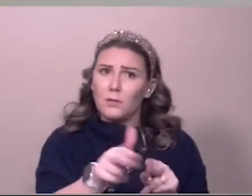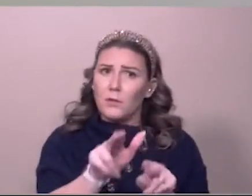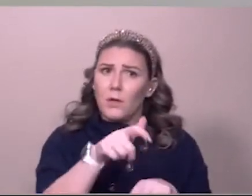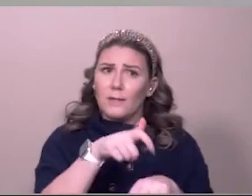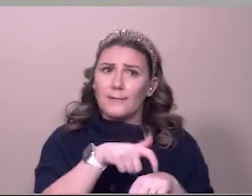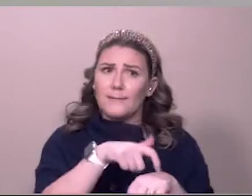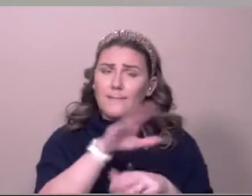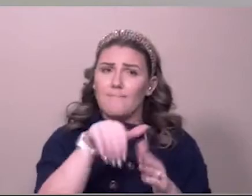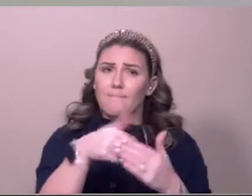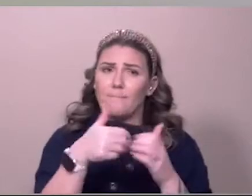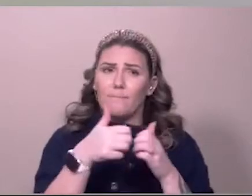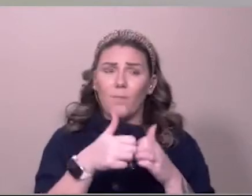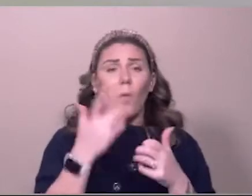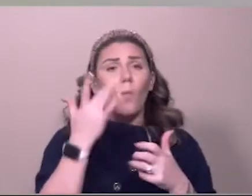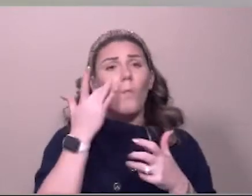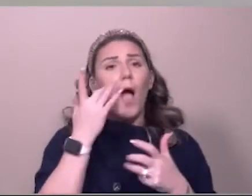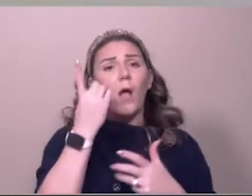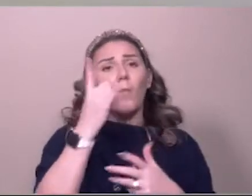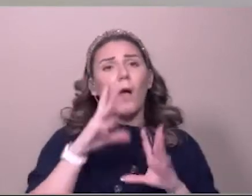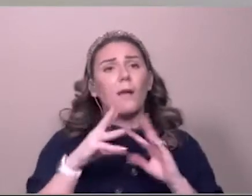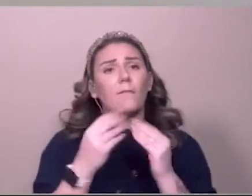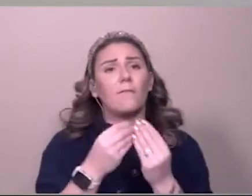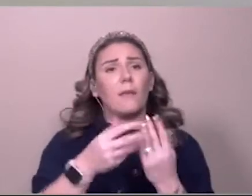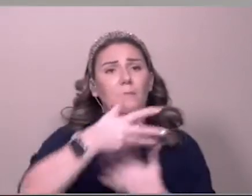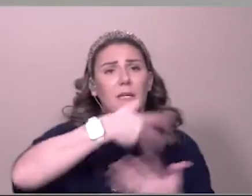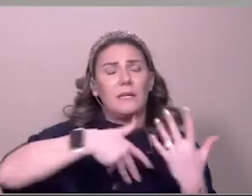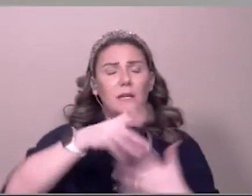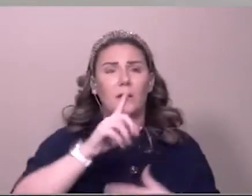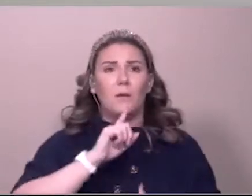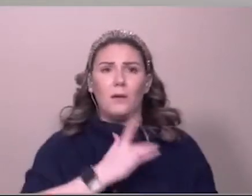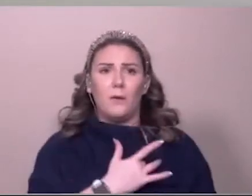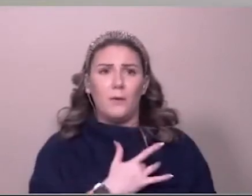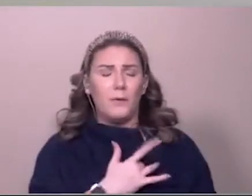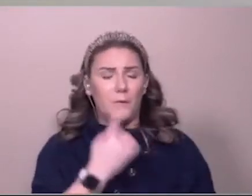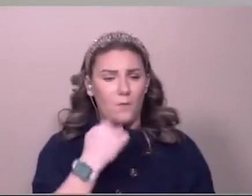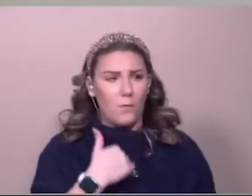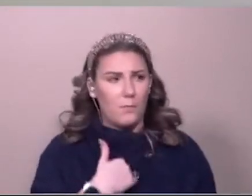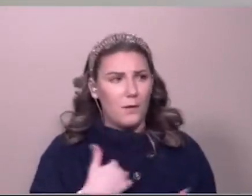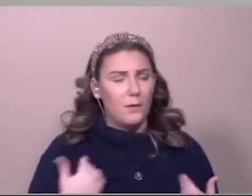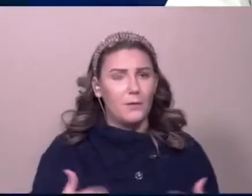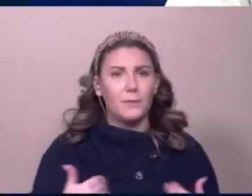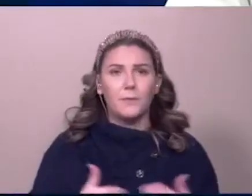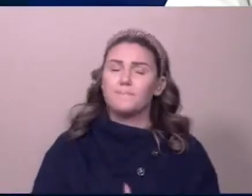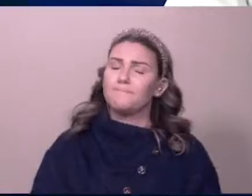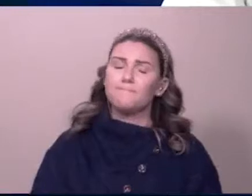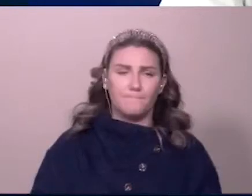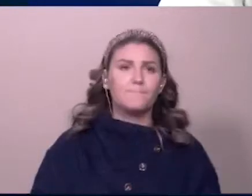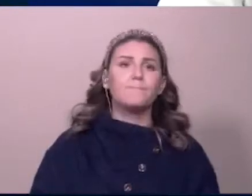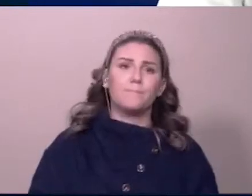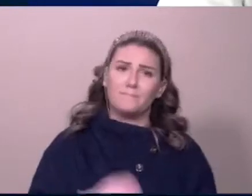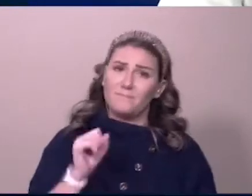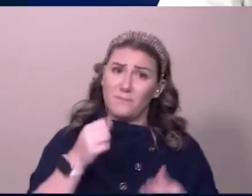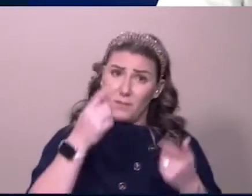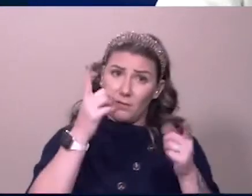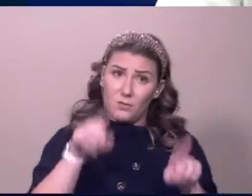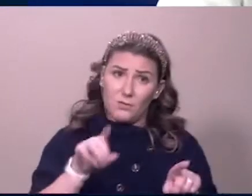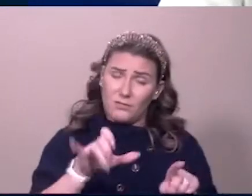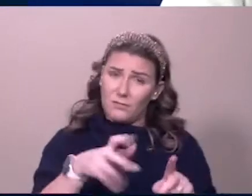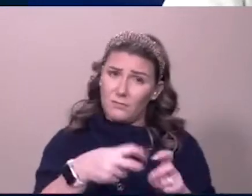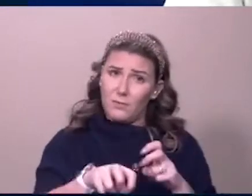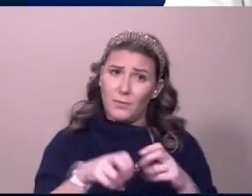based on one family gathering. And that really just hit home for me. That does hit home. I agree. That's tough.